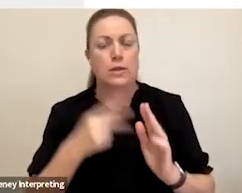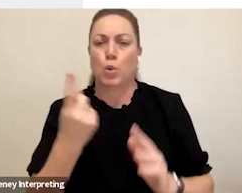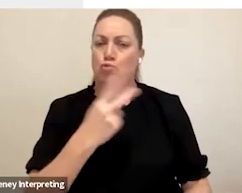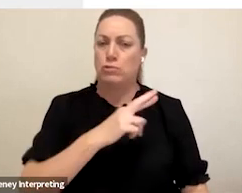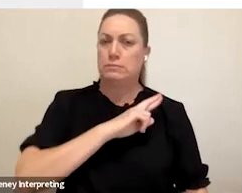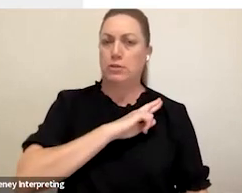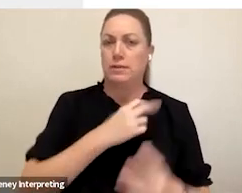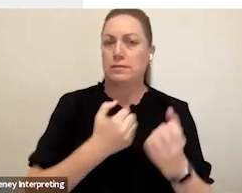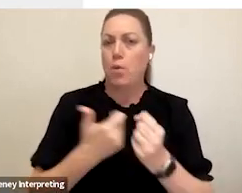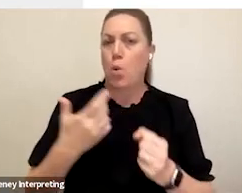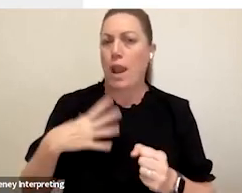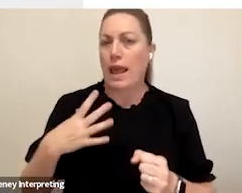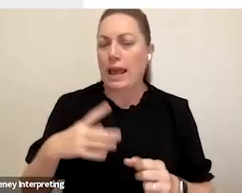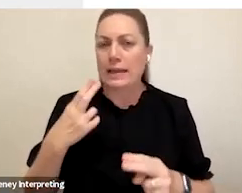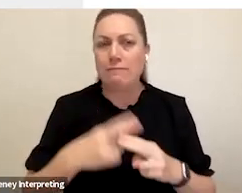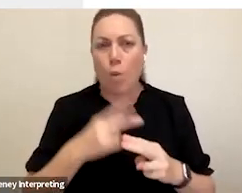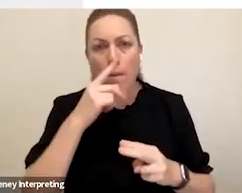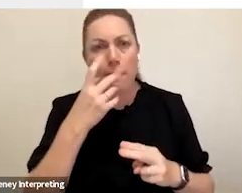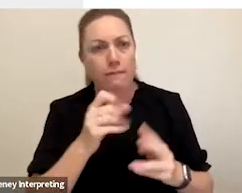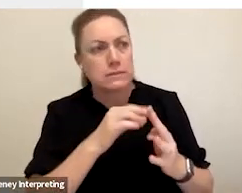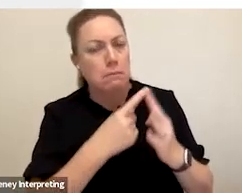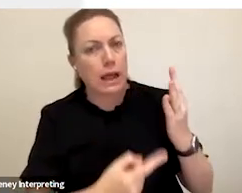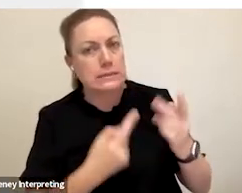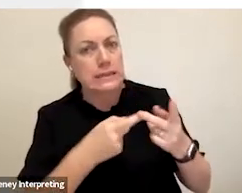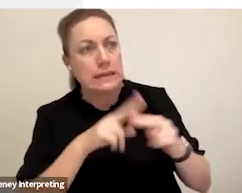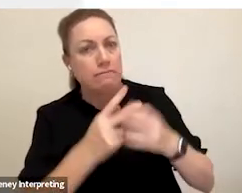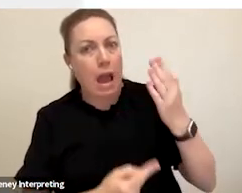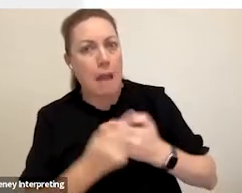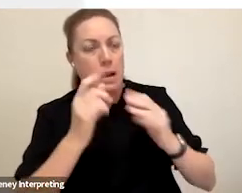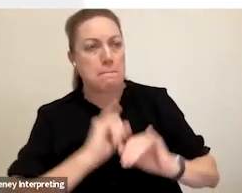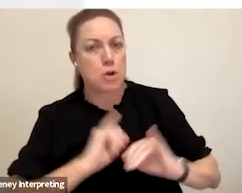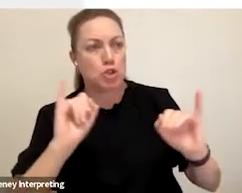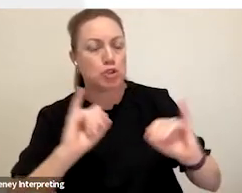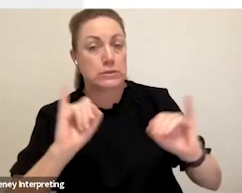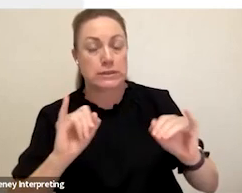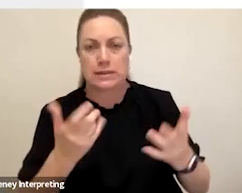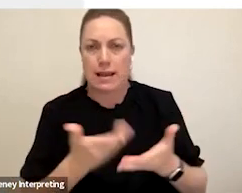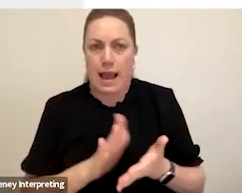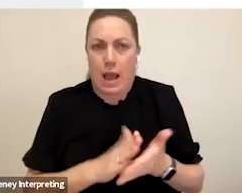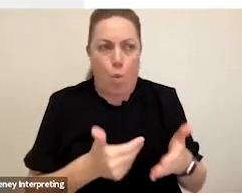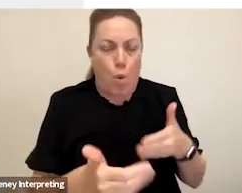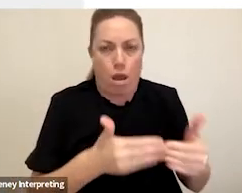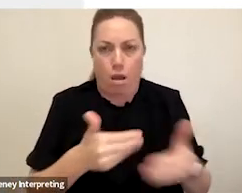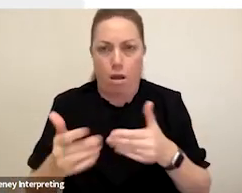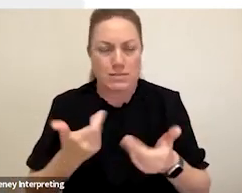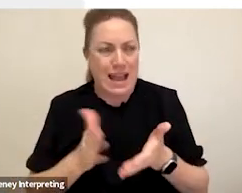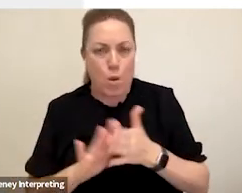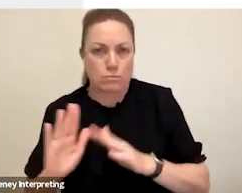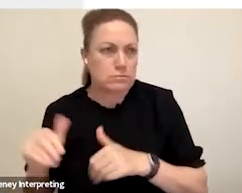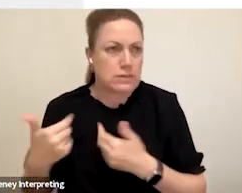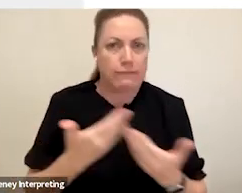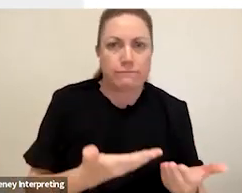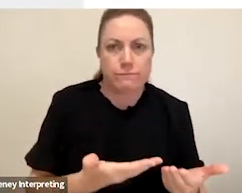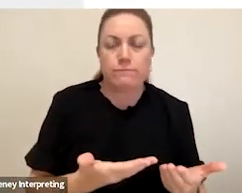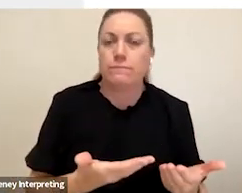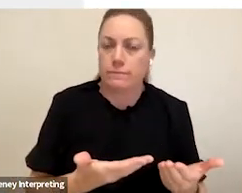support needs of people with disability in emergencies, and how should that support be organized and delivered? And that's really the crux of